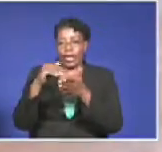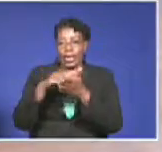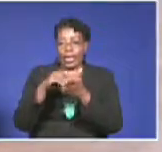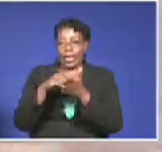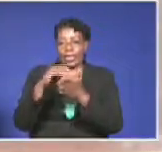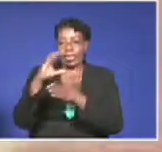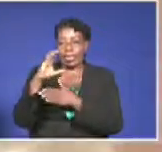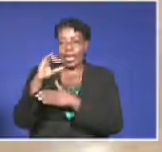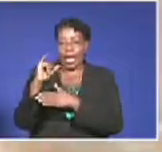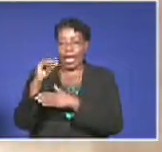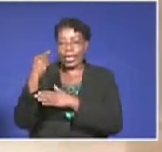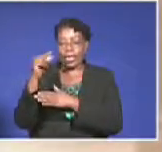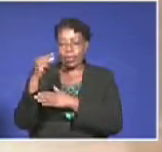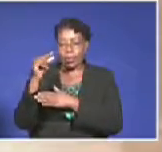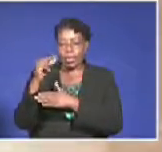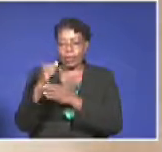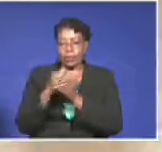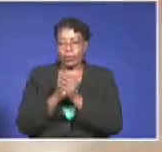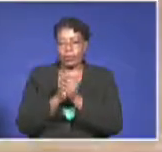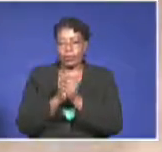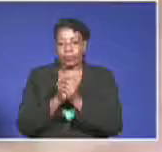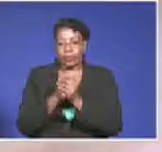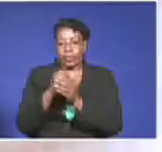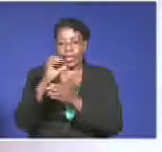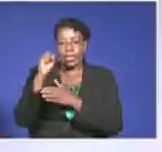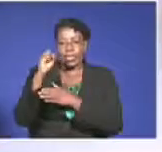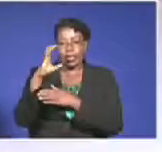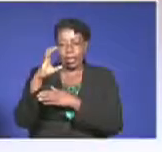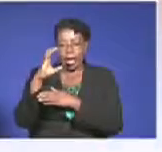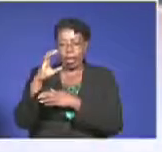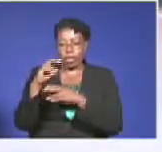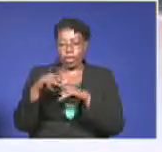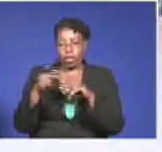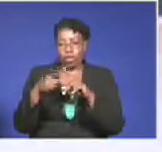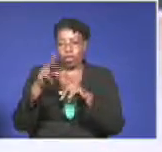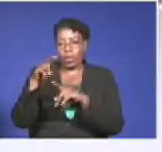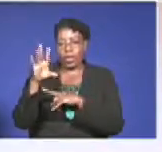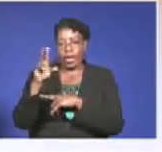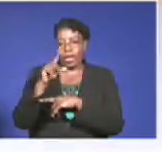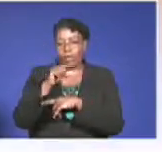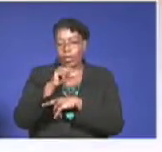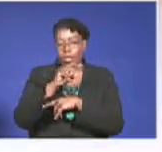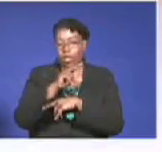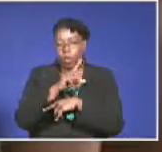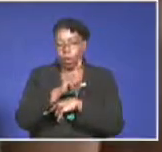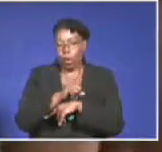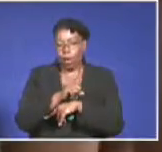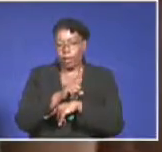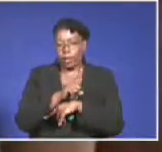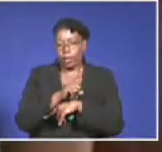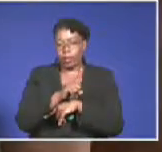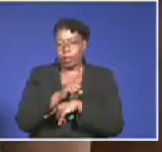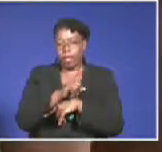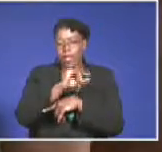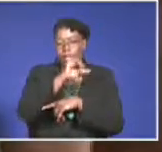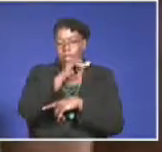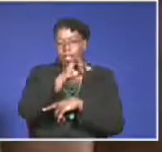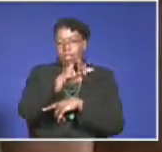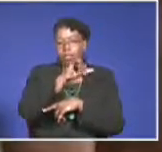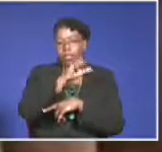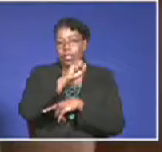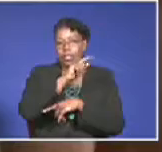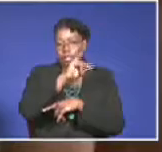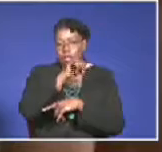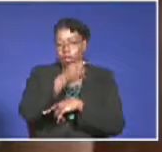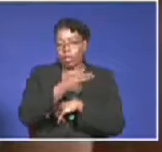starting strong, up 28 after 1. Sack cut the deficit to 29-21 at the half. St. John's still up 41-34 after